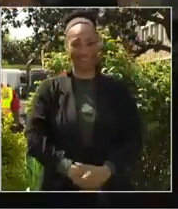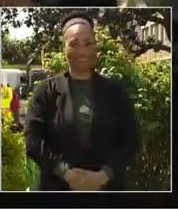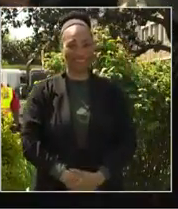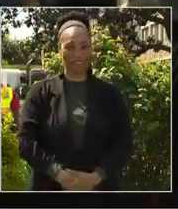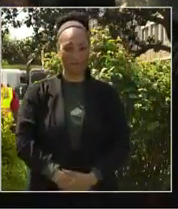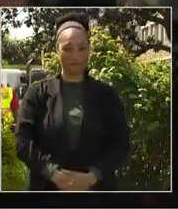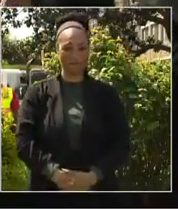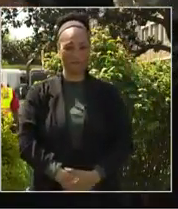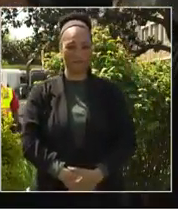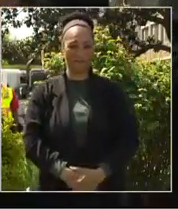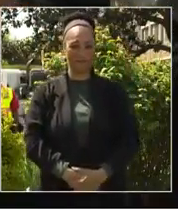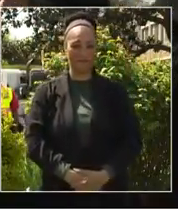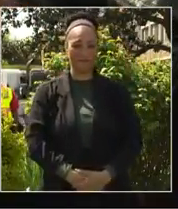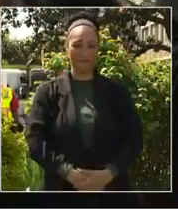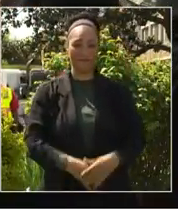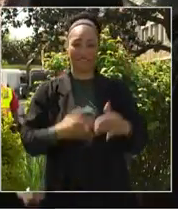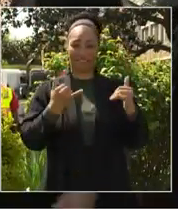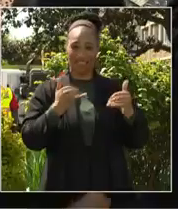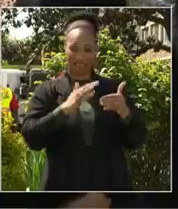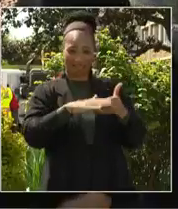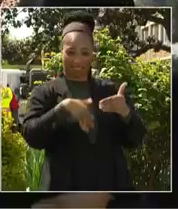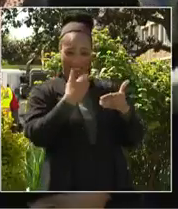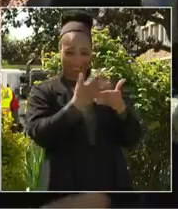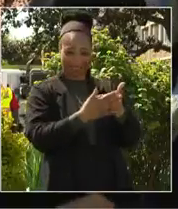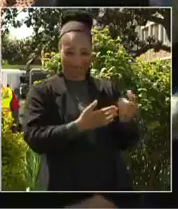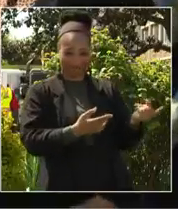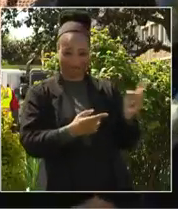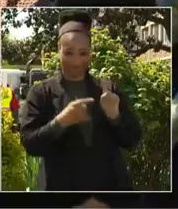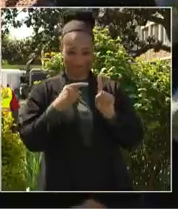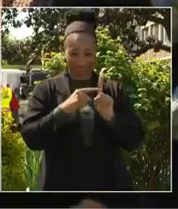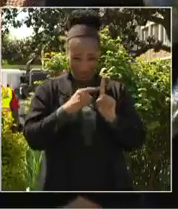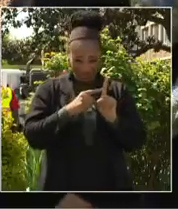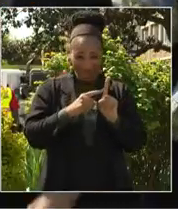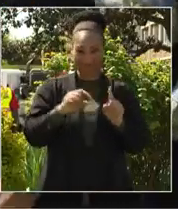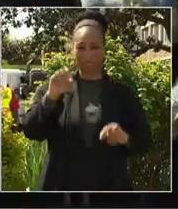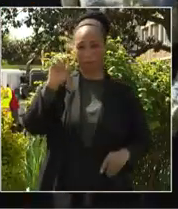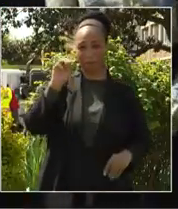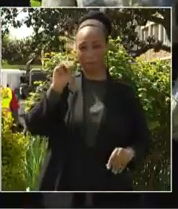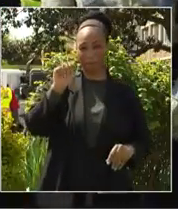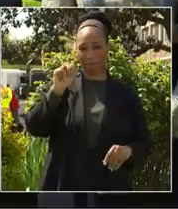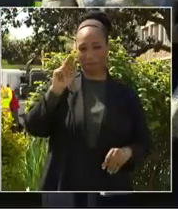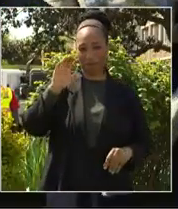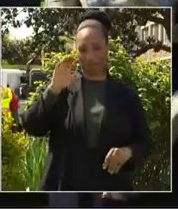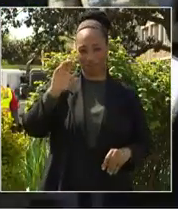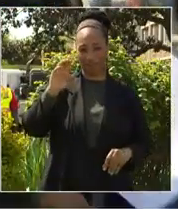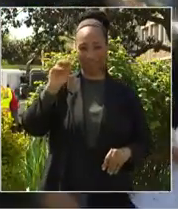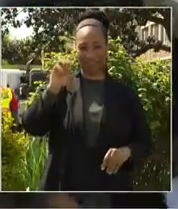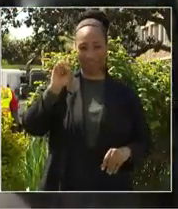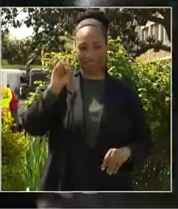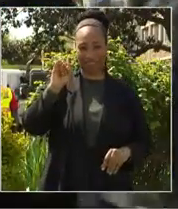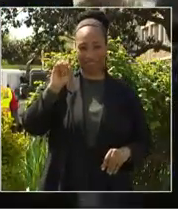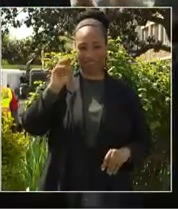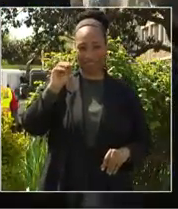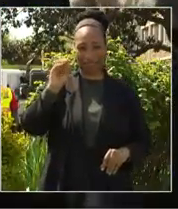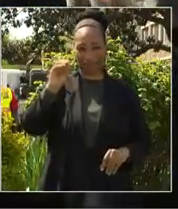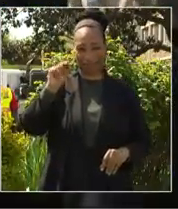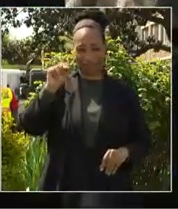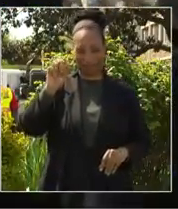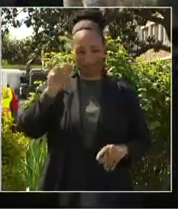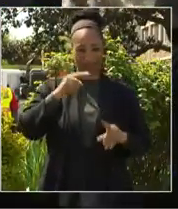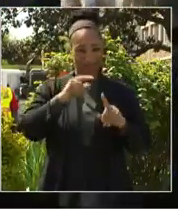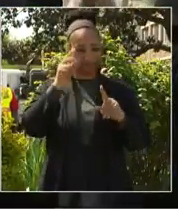And at this time, I would like to invite Mark Simone, Vice President of Washington Gas, to come forward. Thank you.